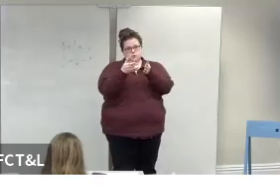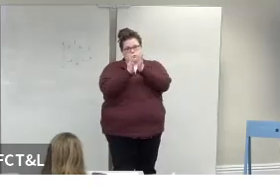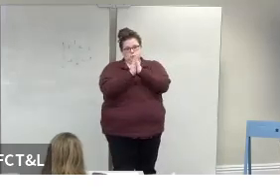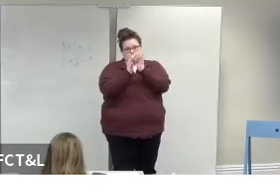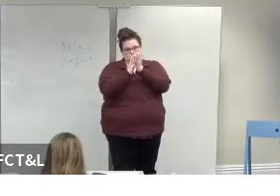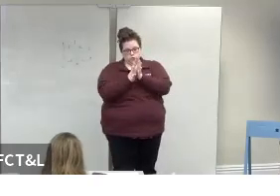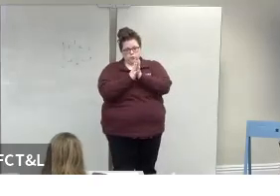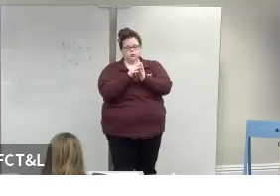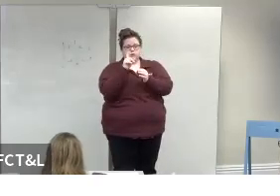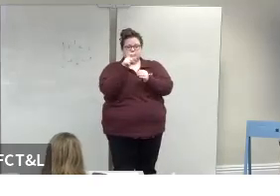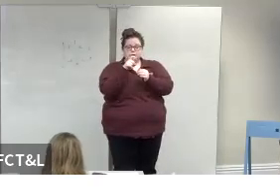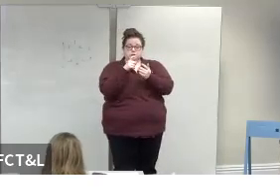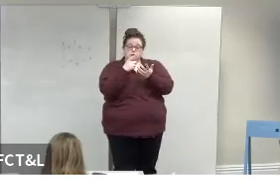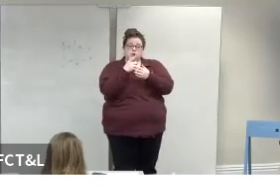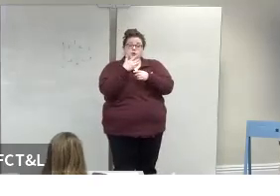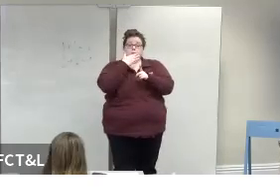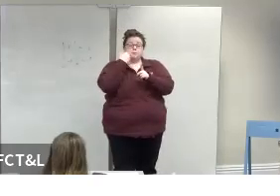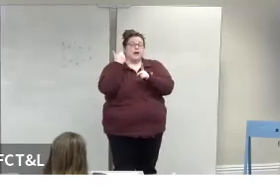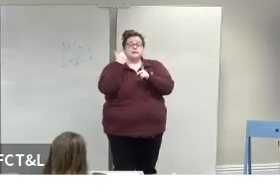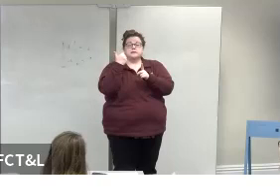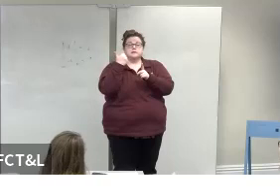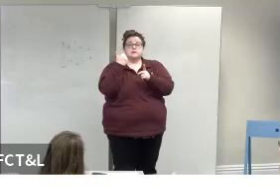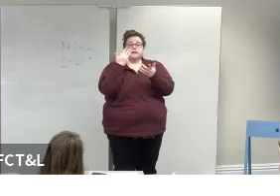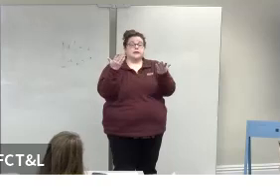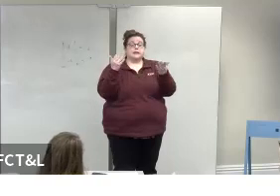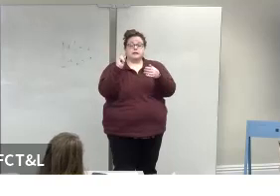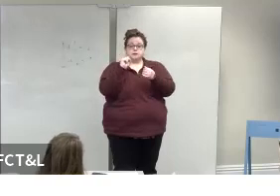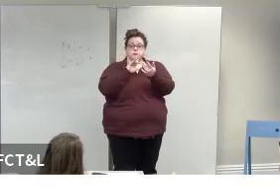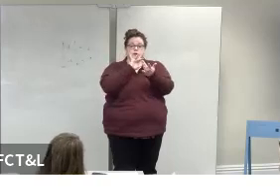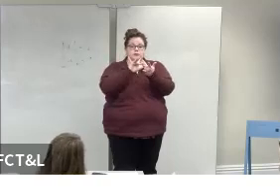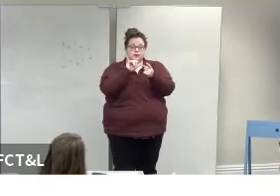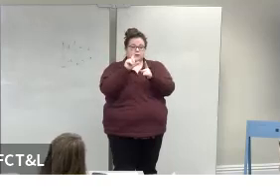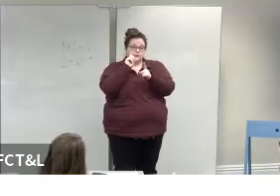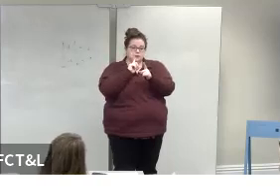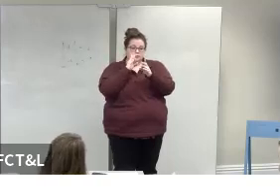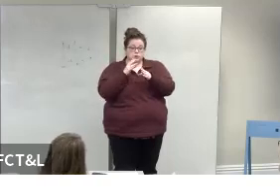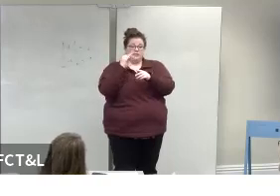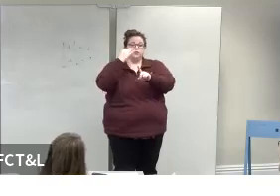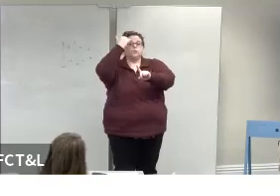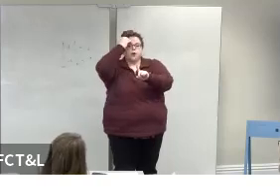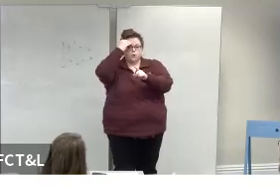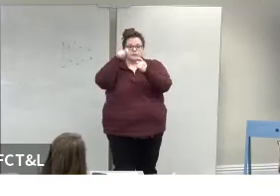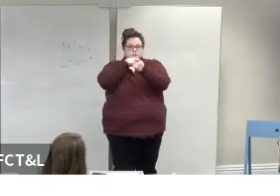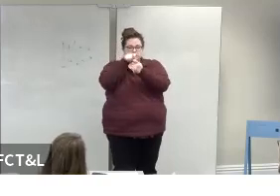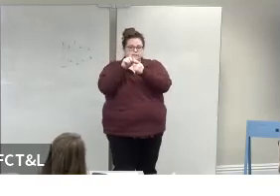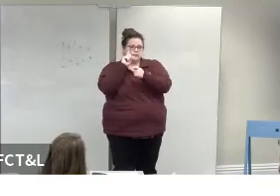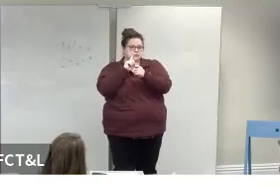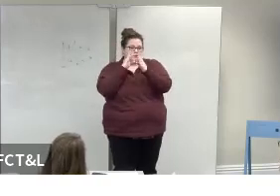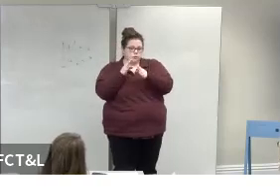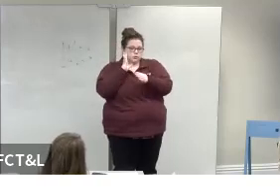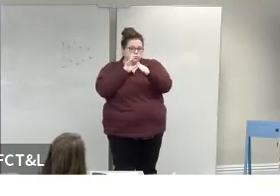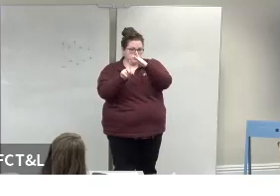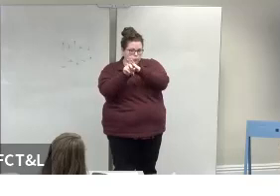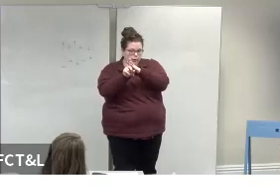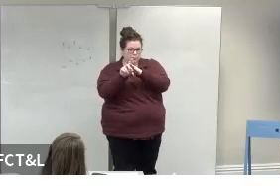have something like that, make sure that you request an interpreter. Now, the best way